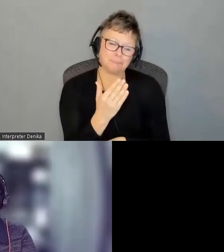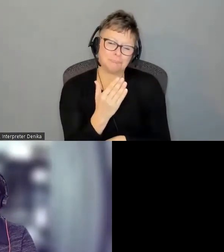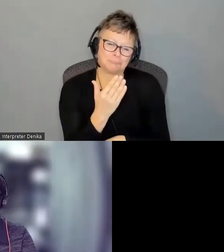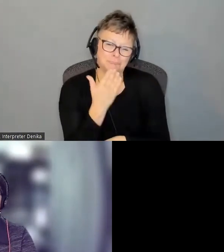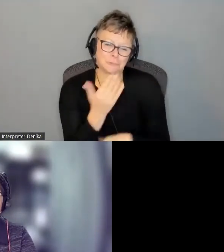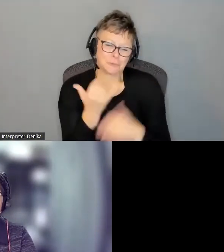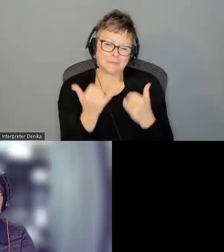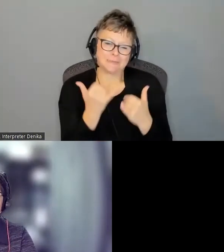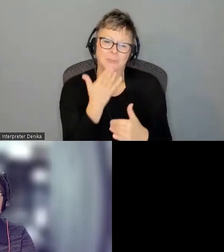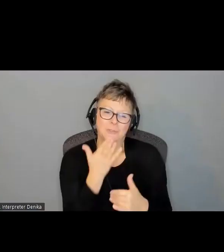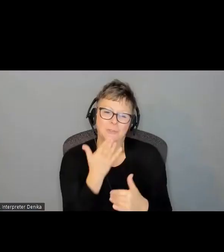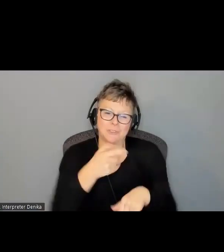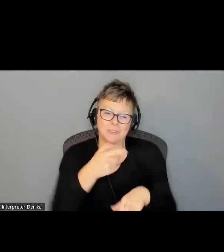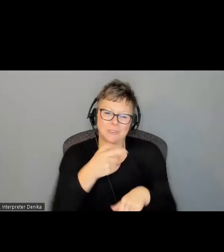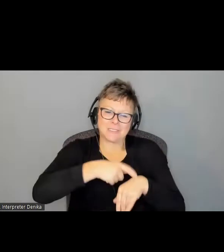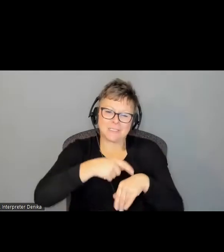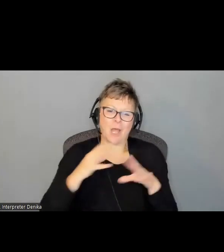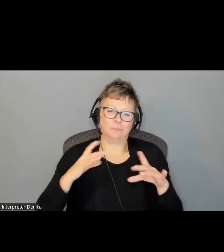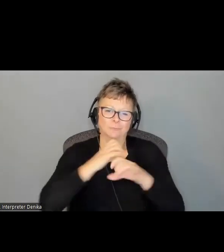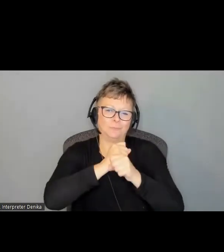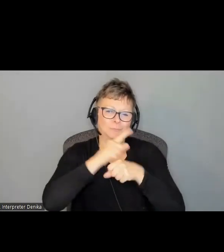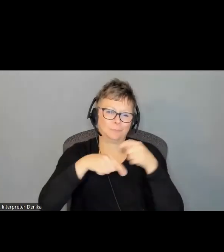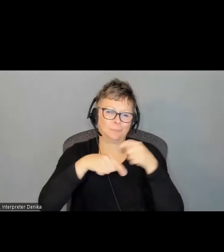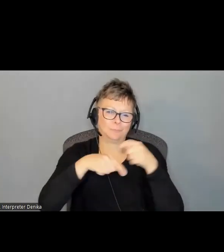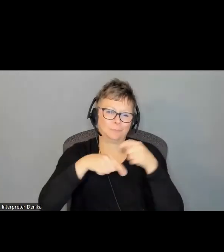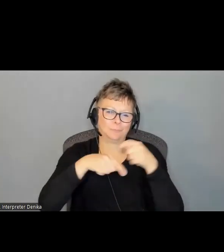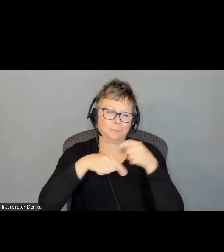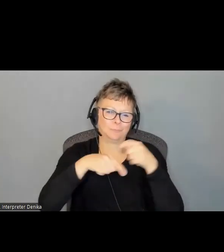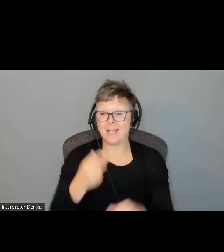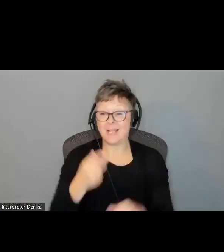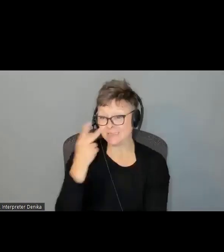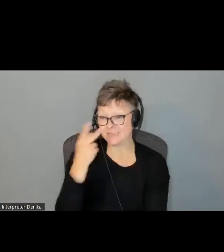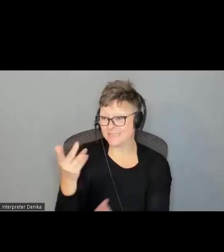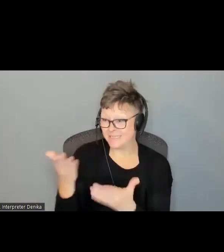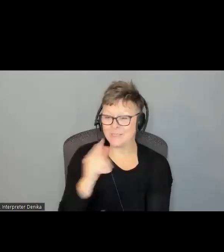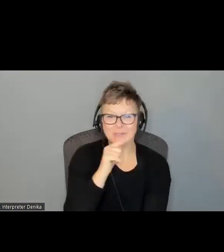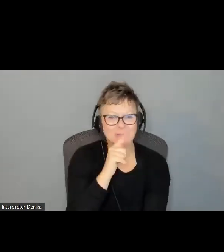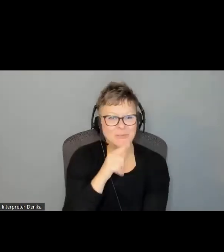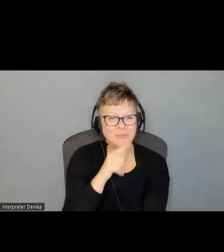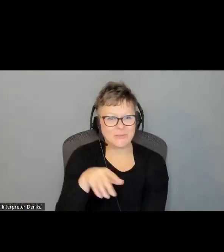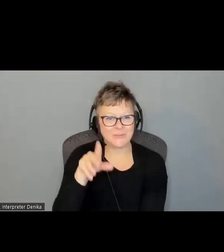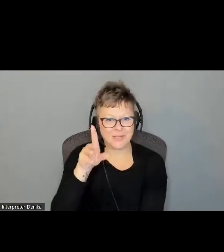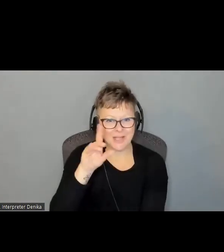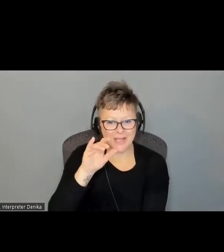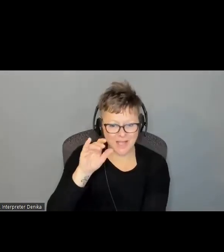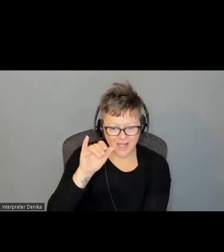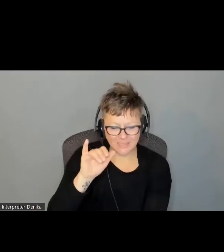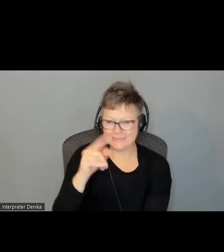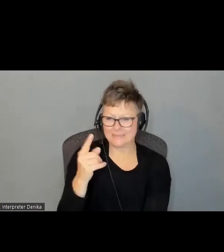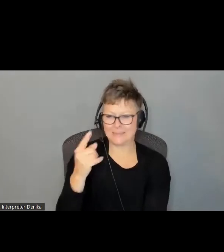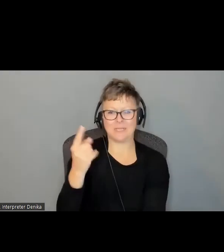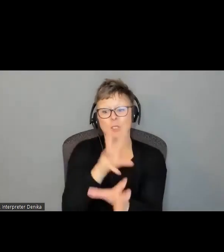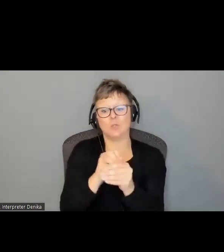There is so much there. I'm going to say, I can see, I think it's Aila mentioned there, inclusion begins with I.